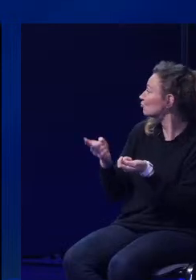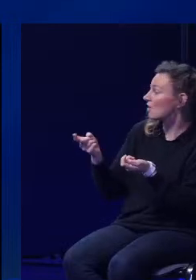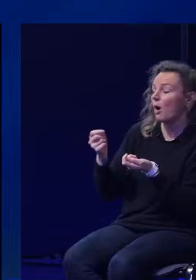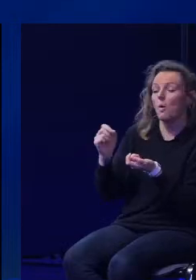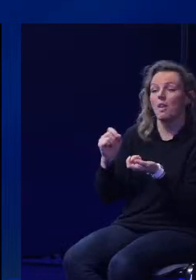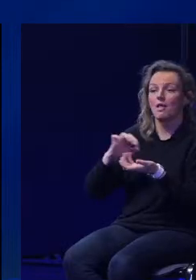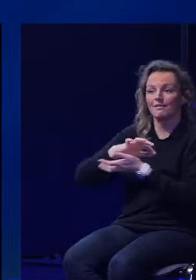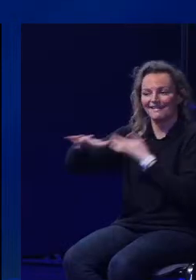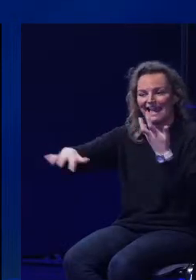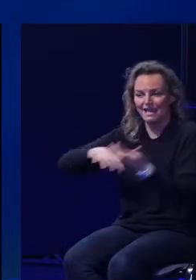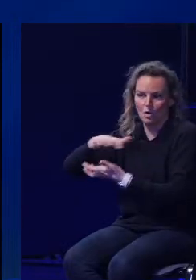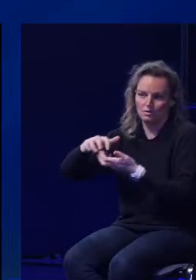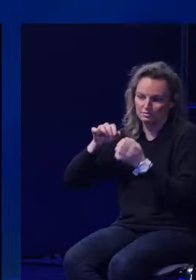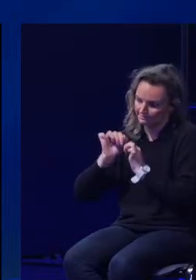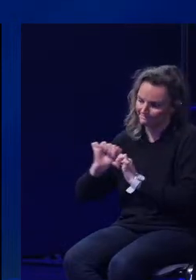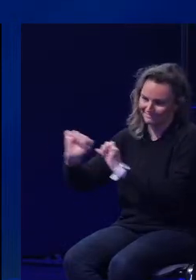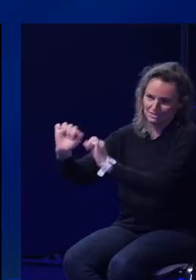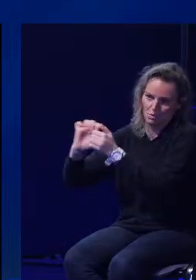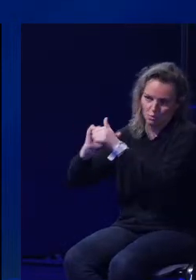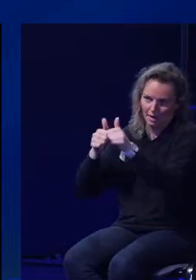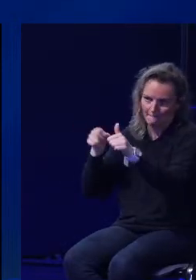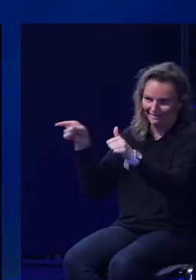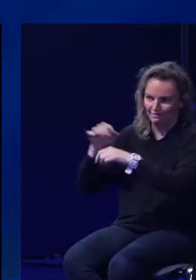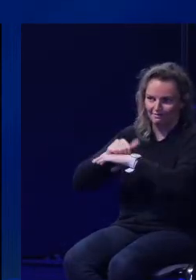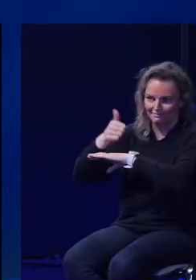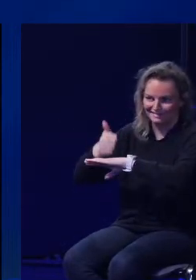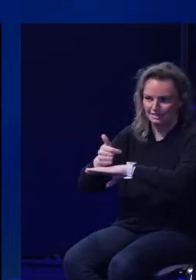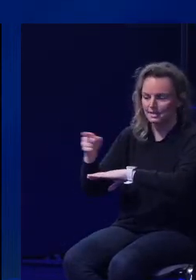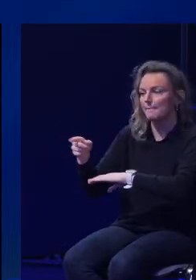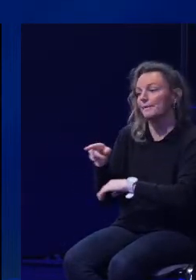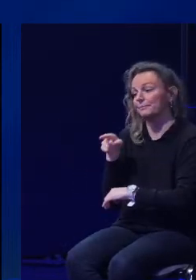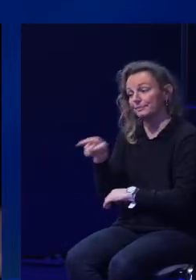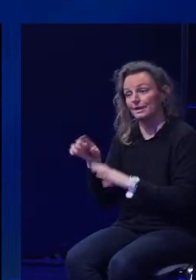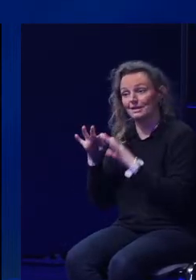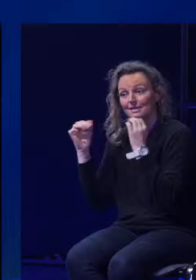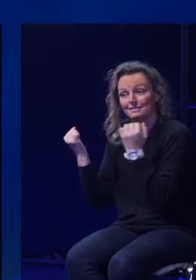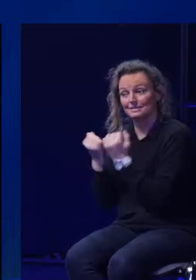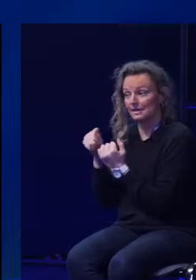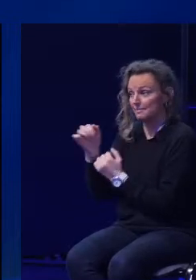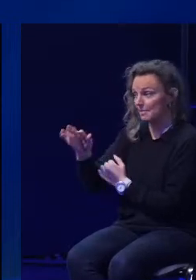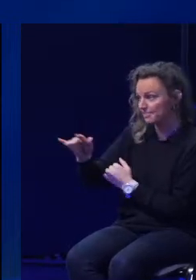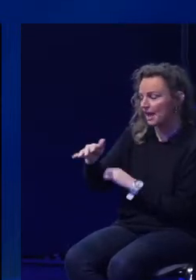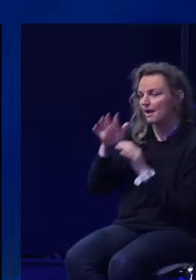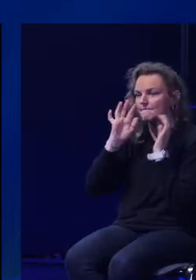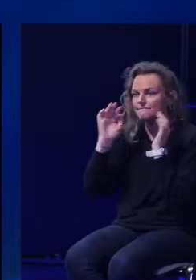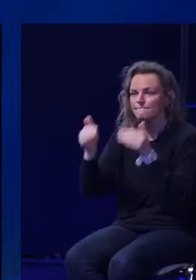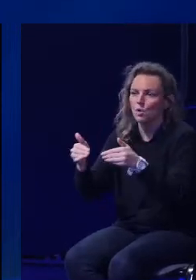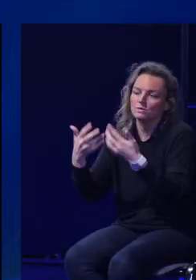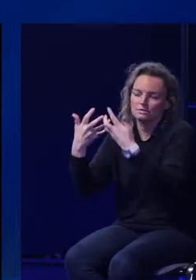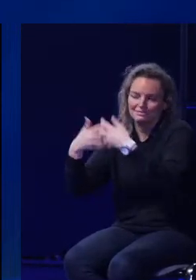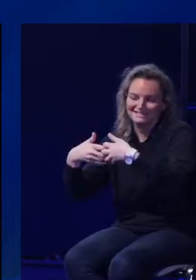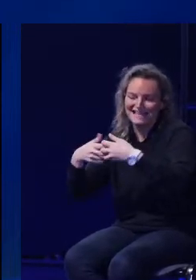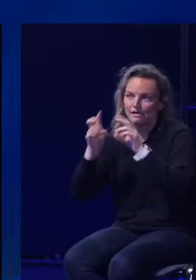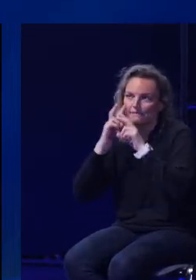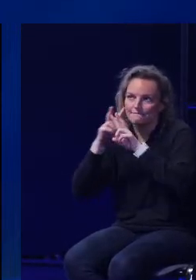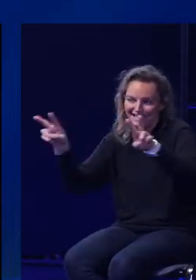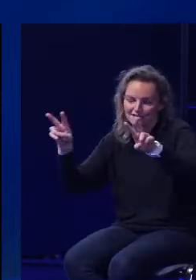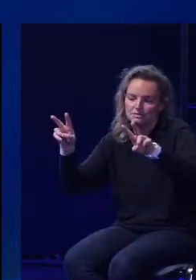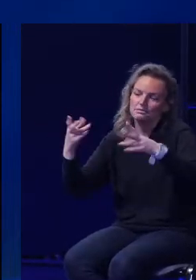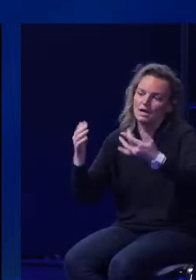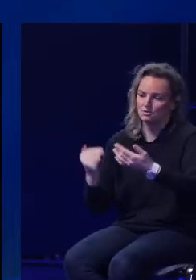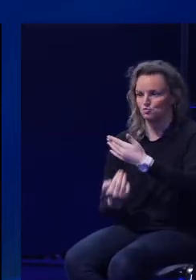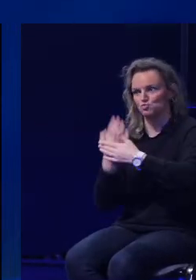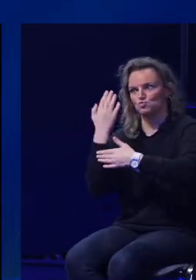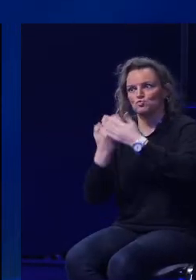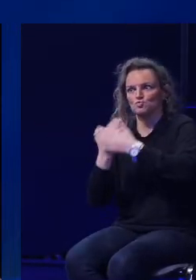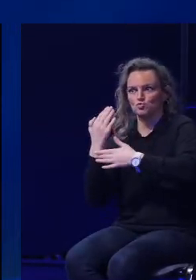controlchaos.com, I think, right? Control-chaos. Where he and his team focus on previs, post-vis, TechVis, and cutting-edge motion capture. Welcome,